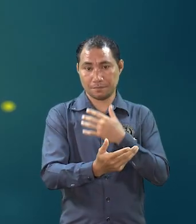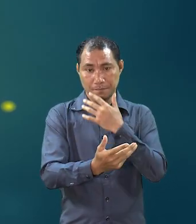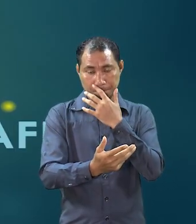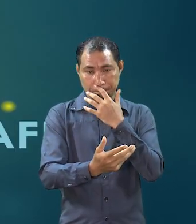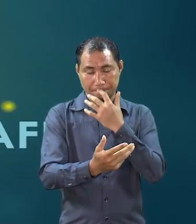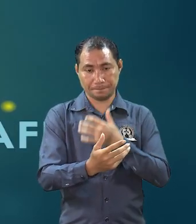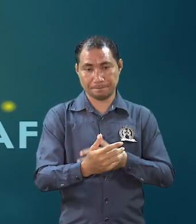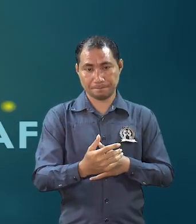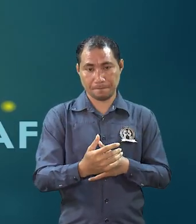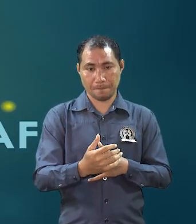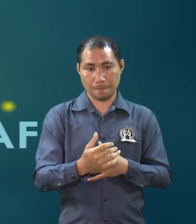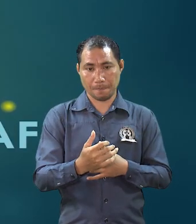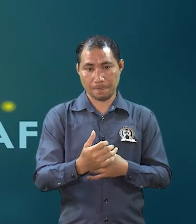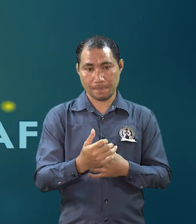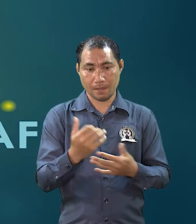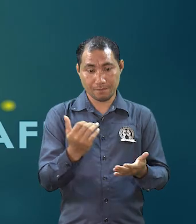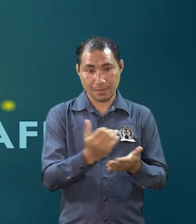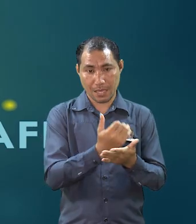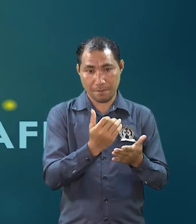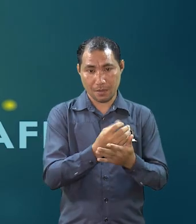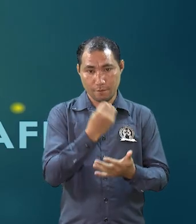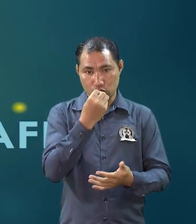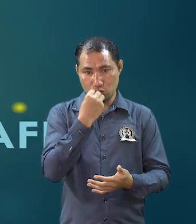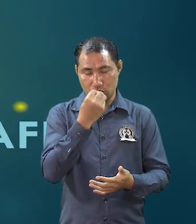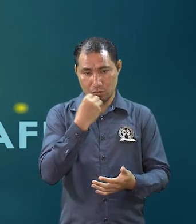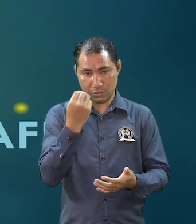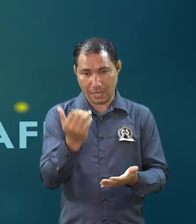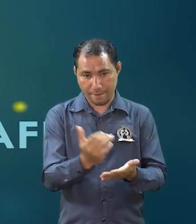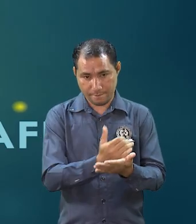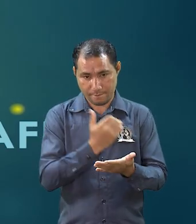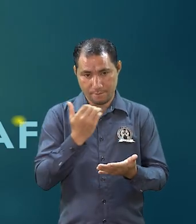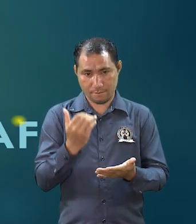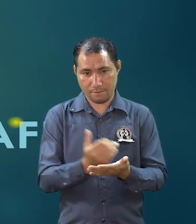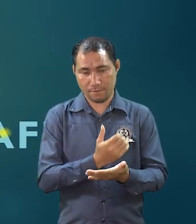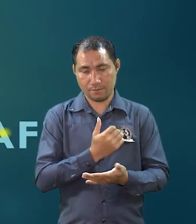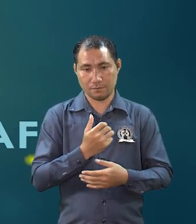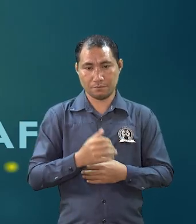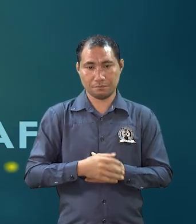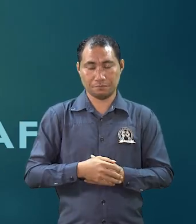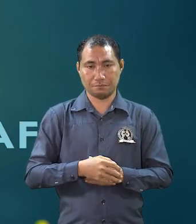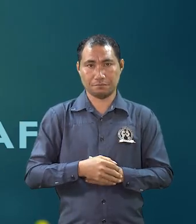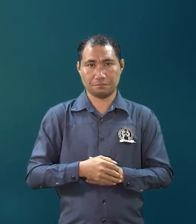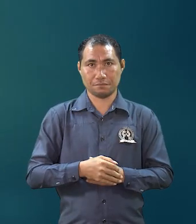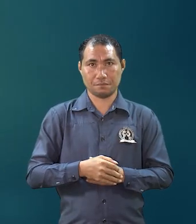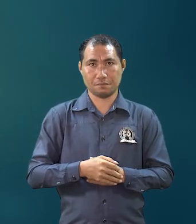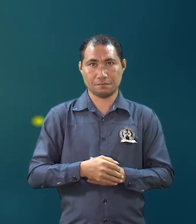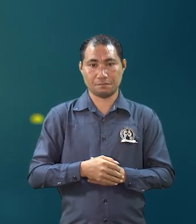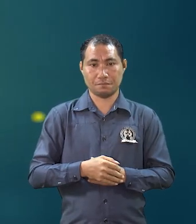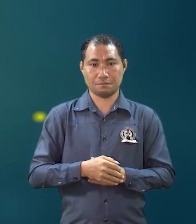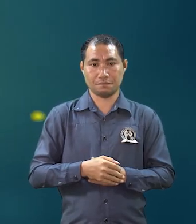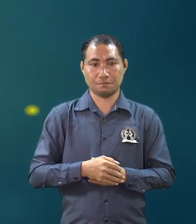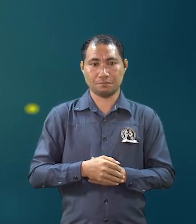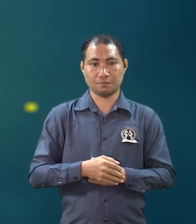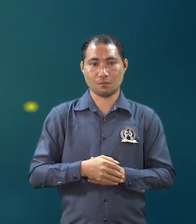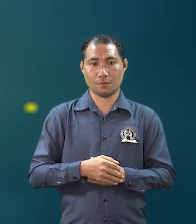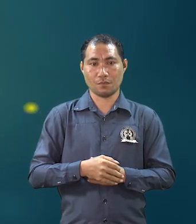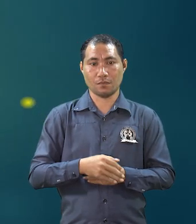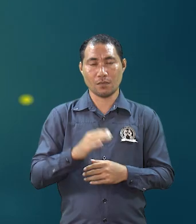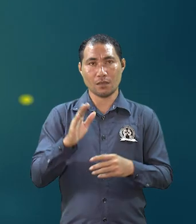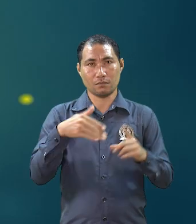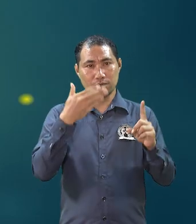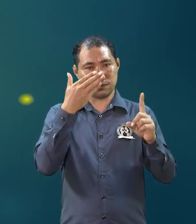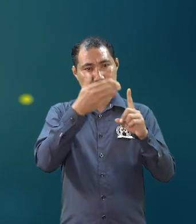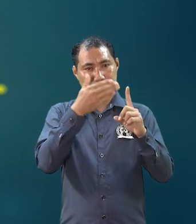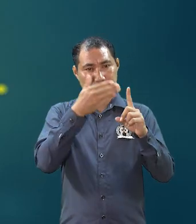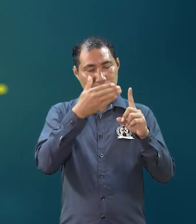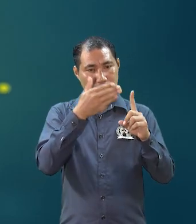which is keeping food safe. Keeping food safe. Okay, learning